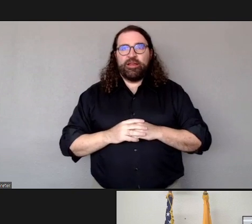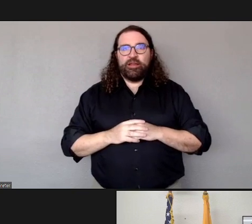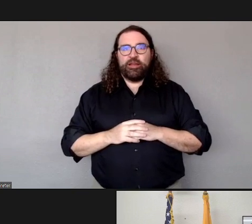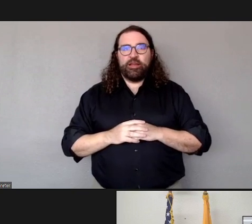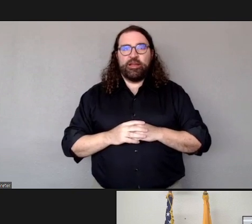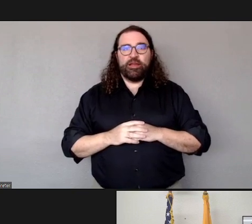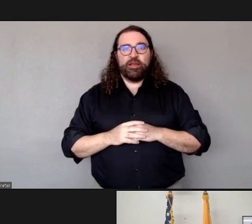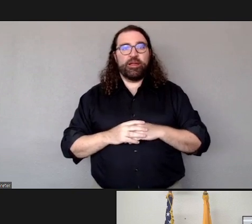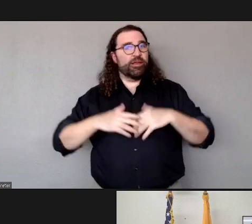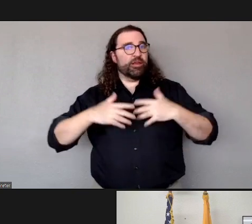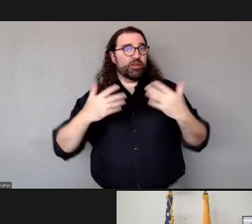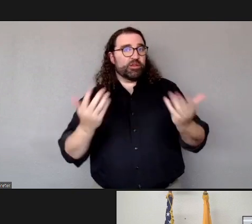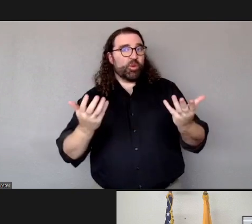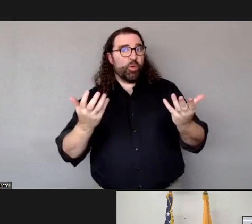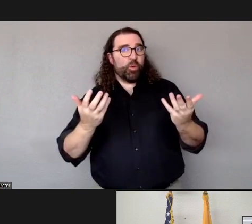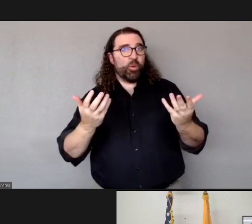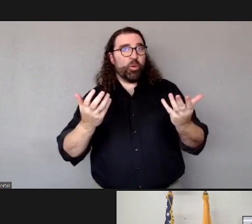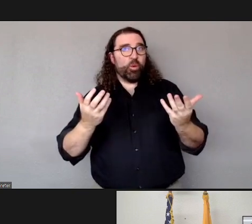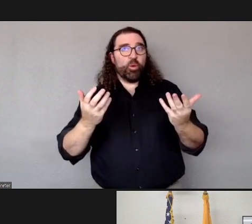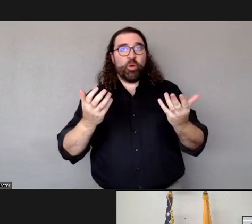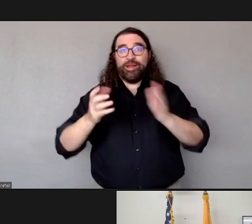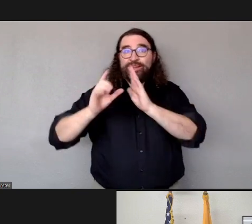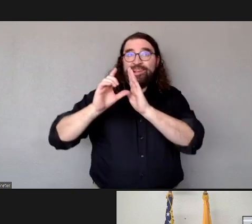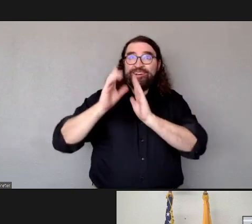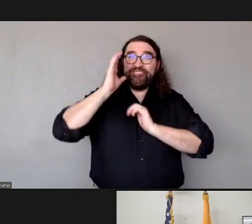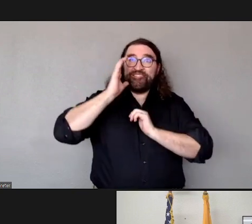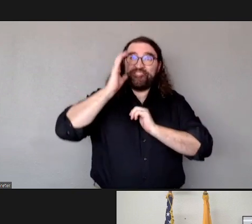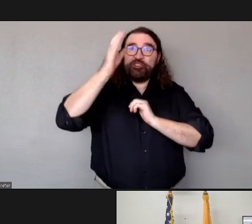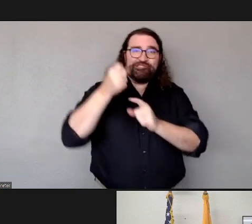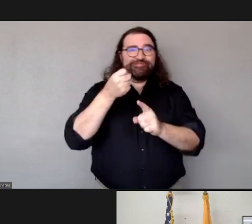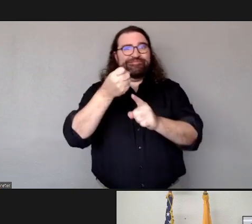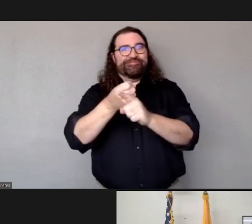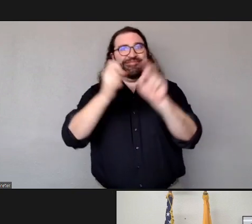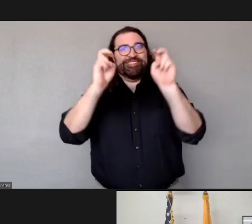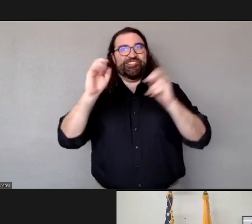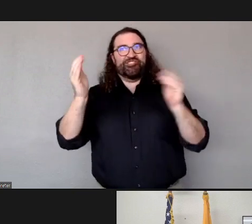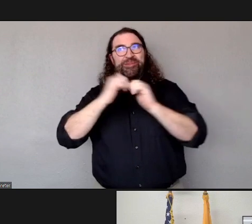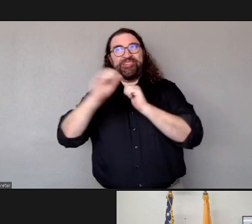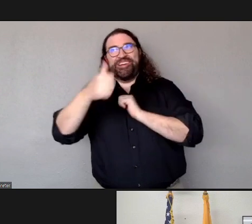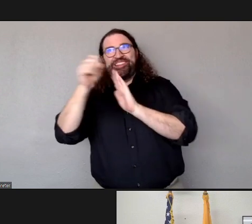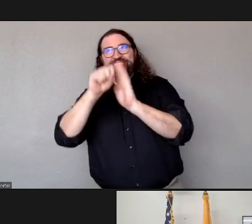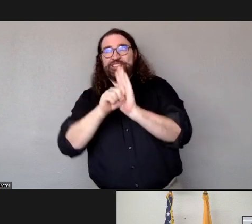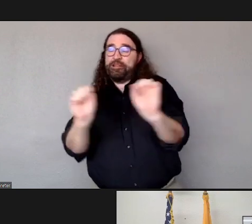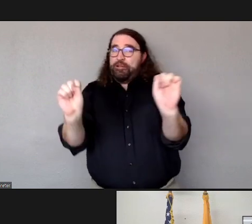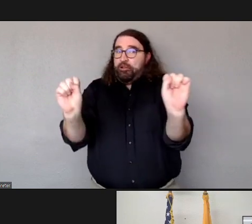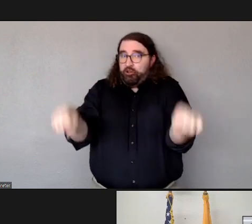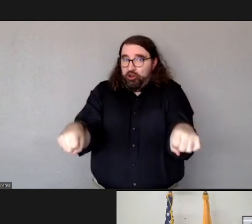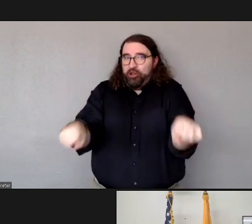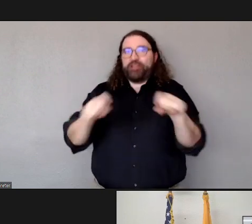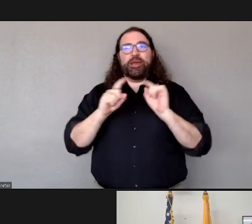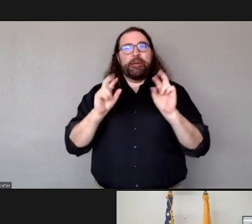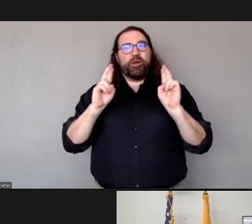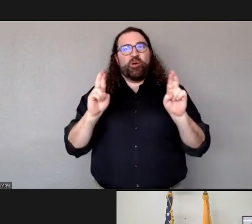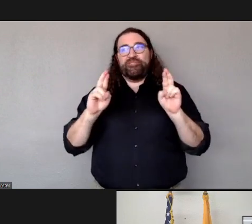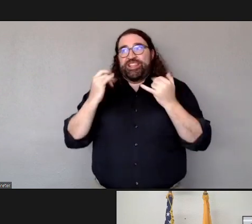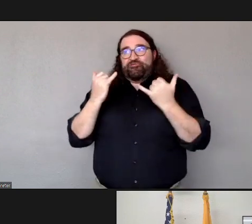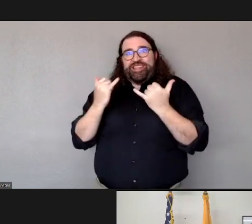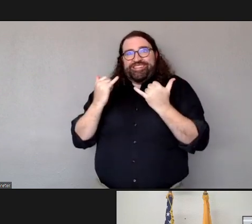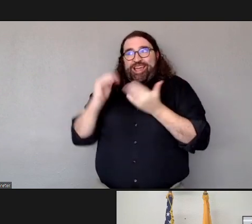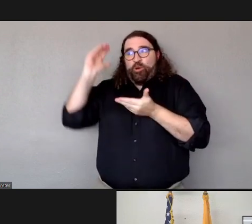So, could we run into issues as like other states? It's possible, but we're hoping, we don't have as many cases as